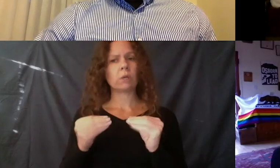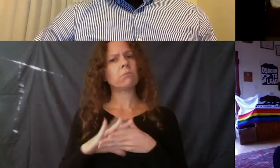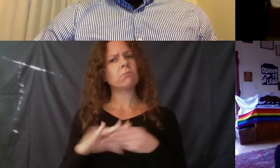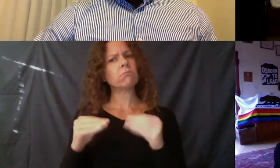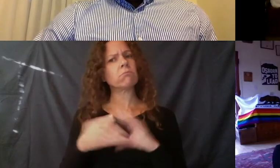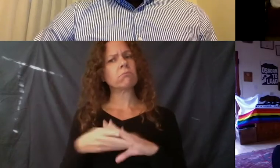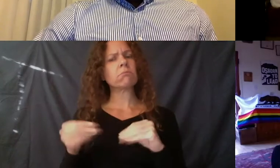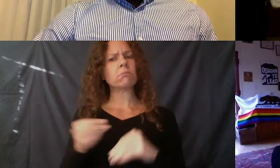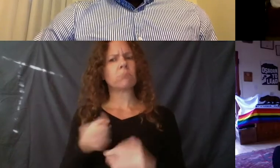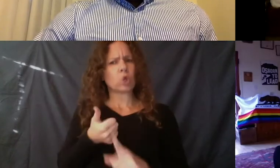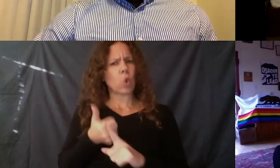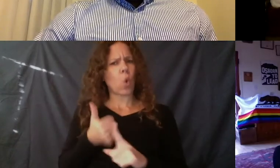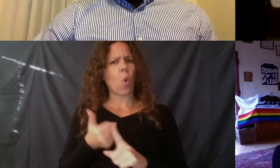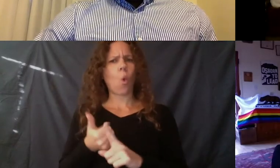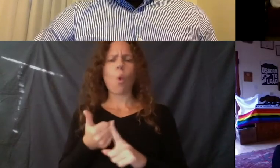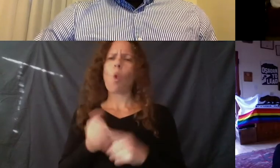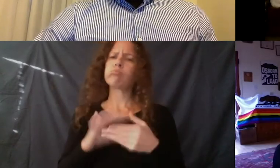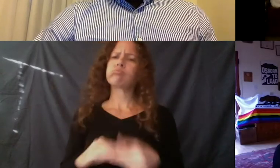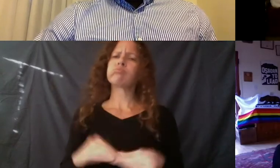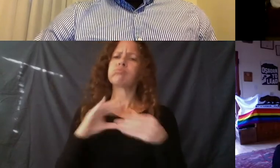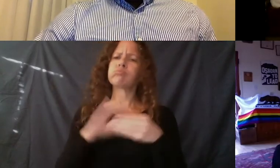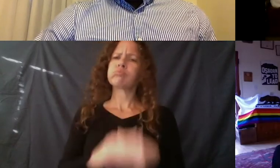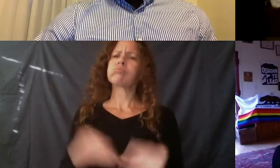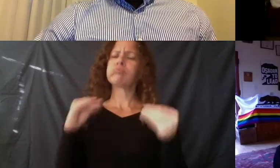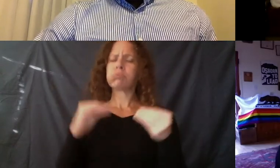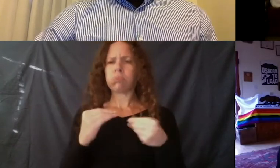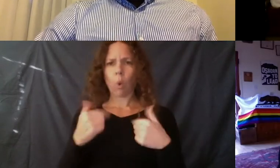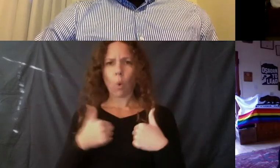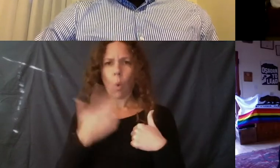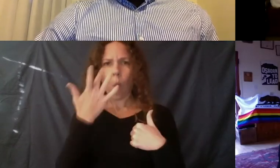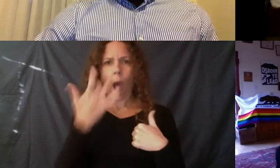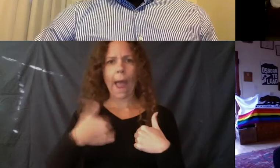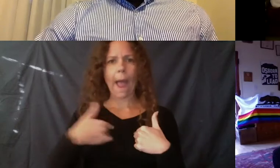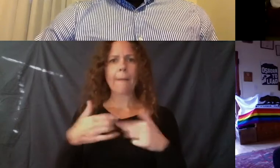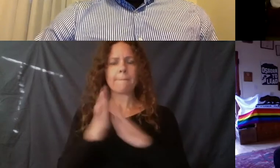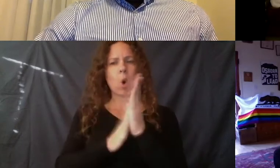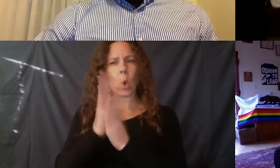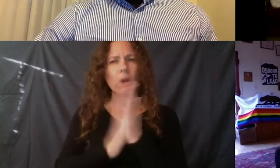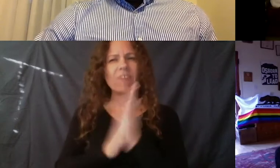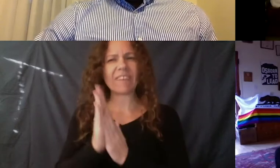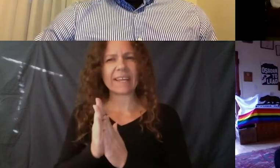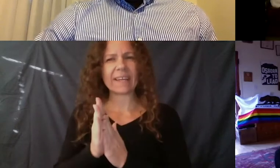individual opening up and connection. What motivates you? And so we took all